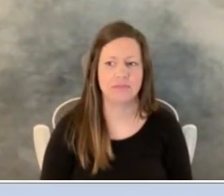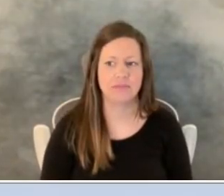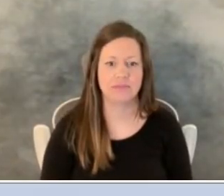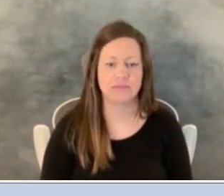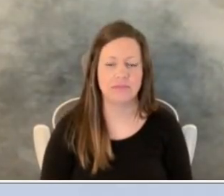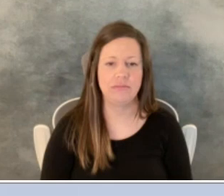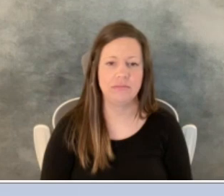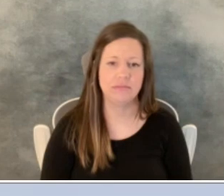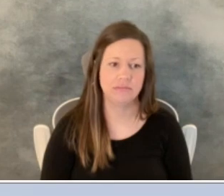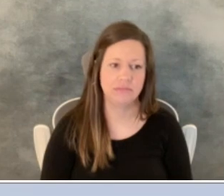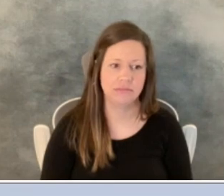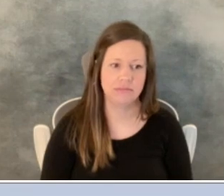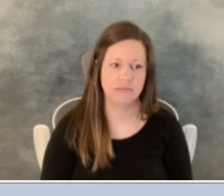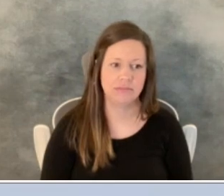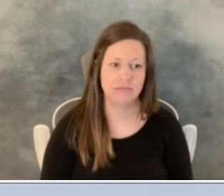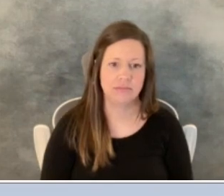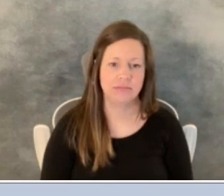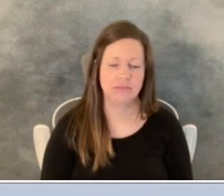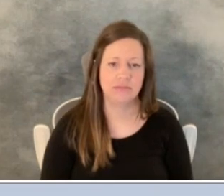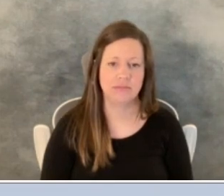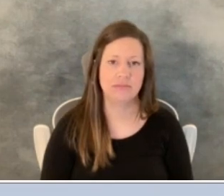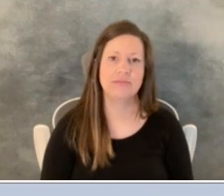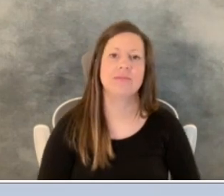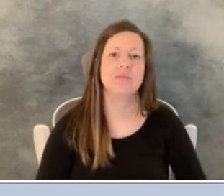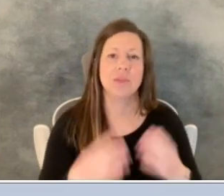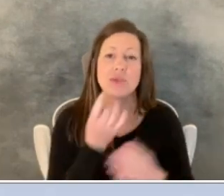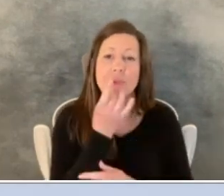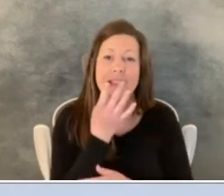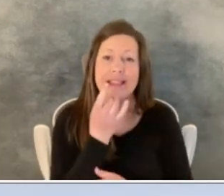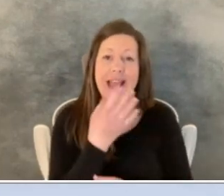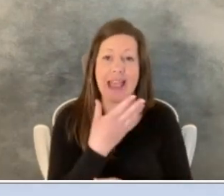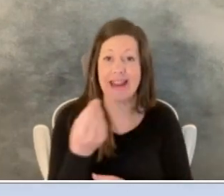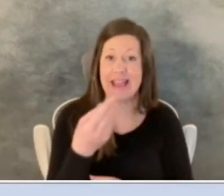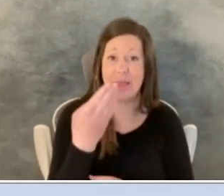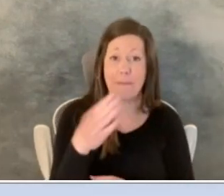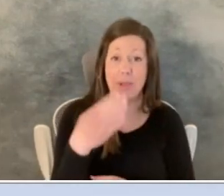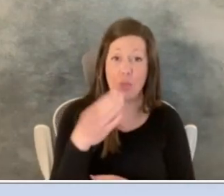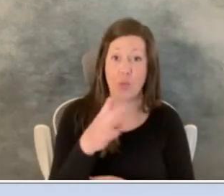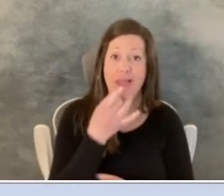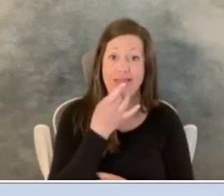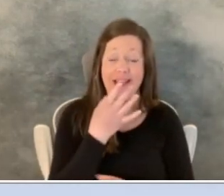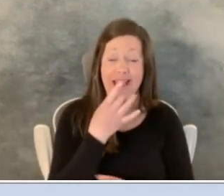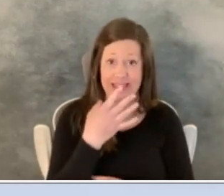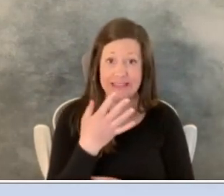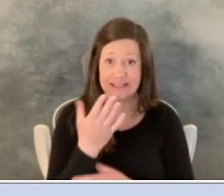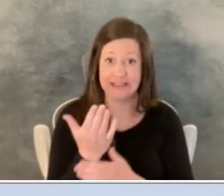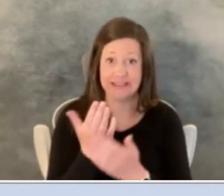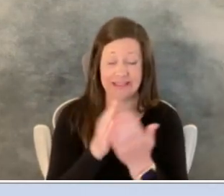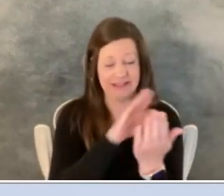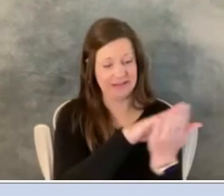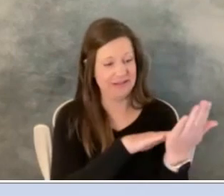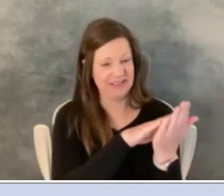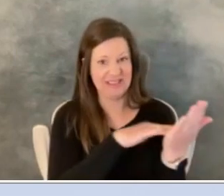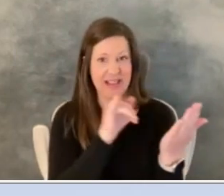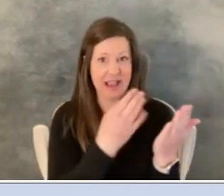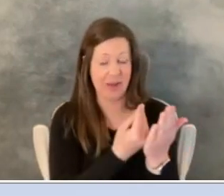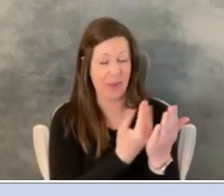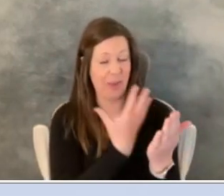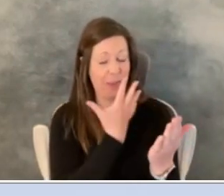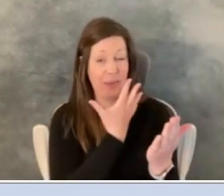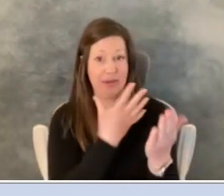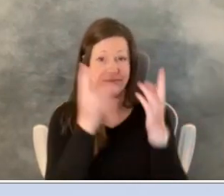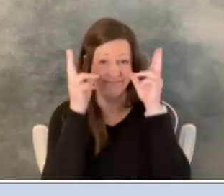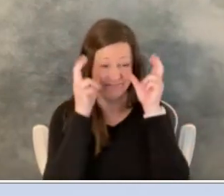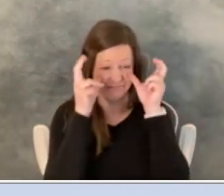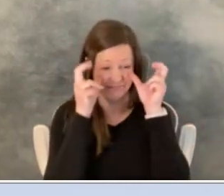too. One would be the light, and especially the blue spectrum of light entering eyes an hour or two before bed can suppress